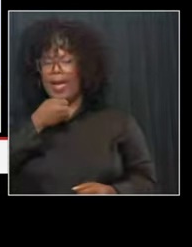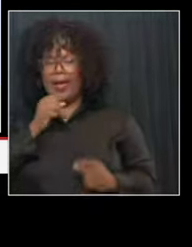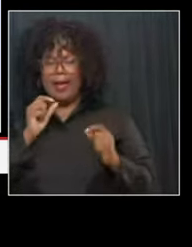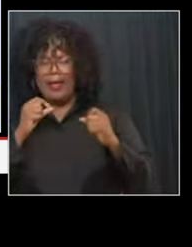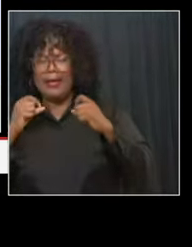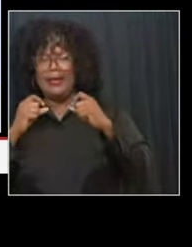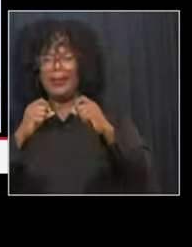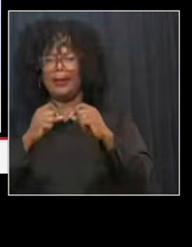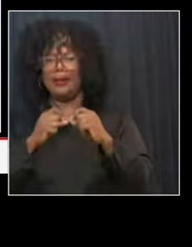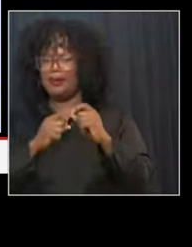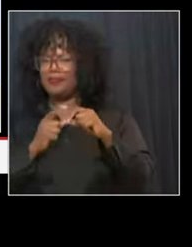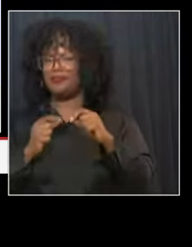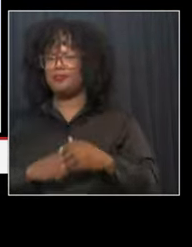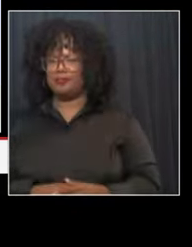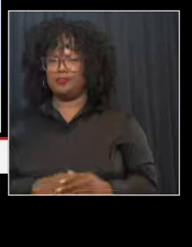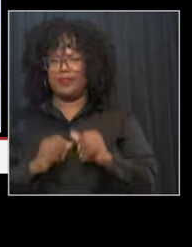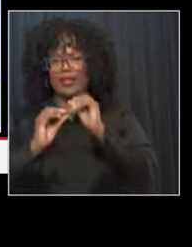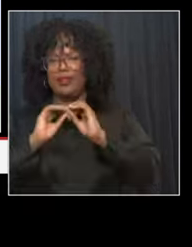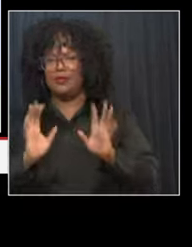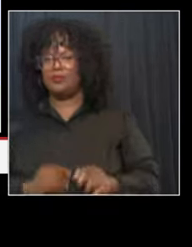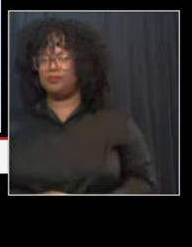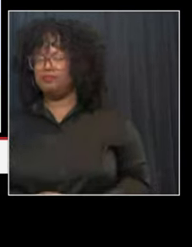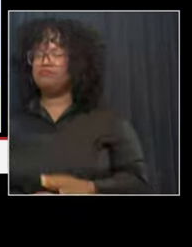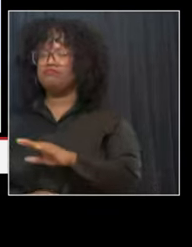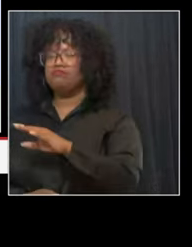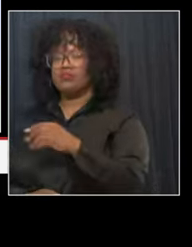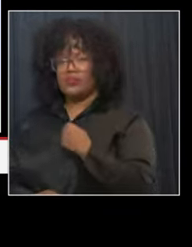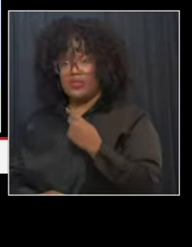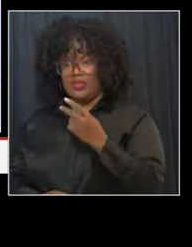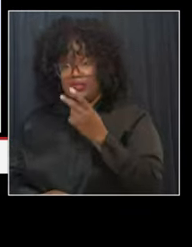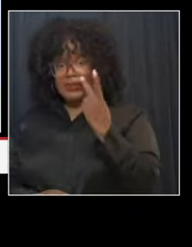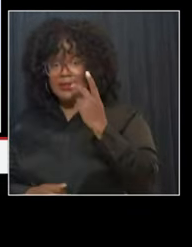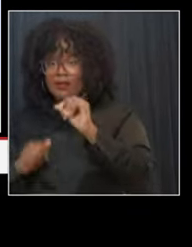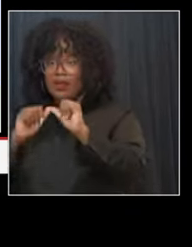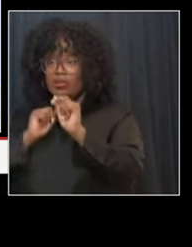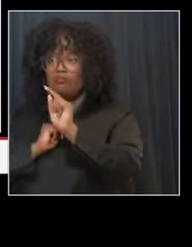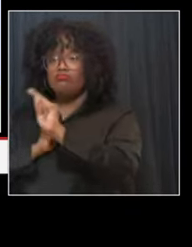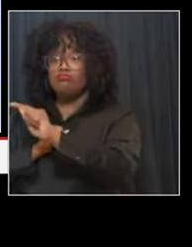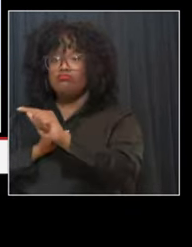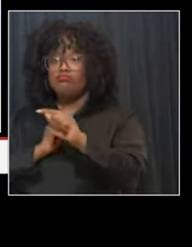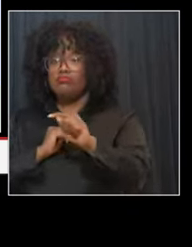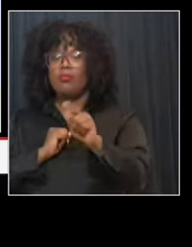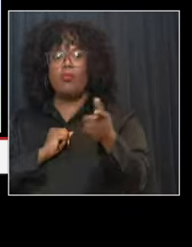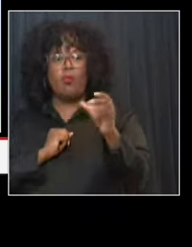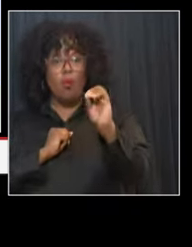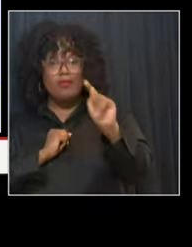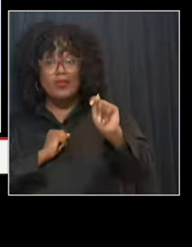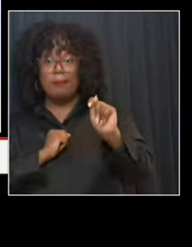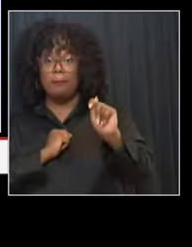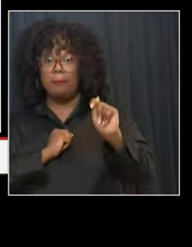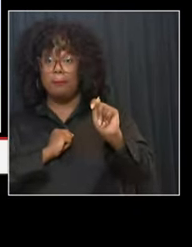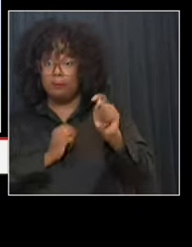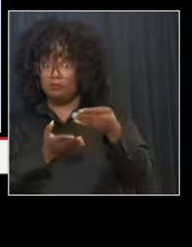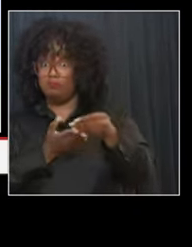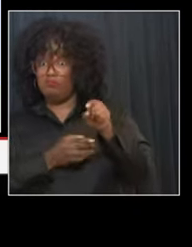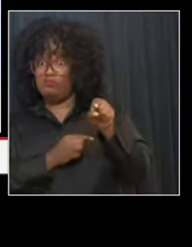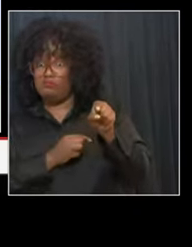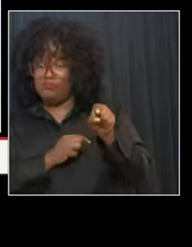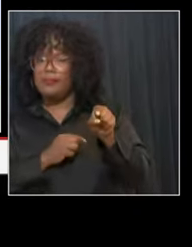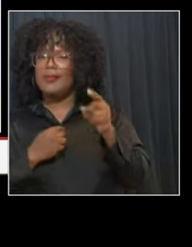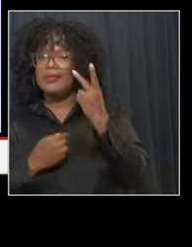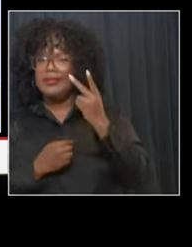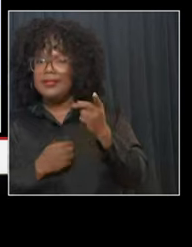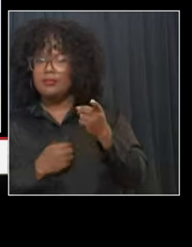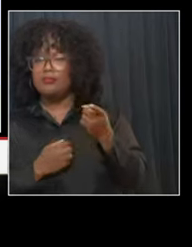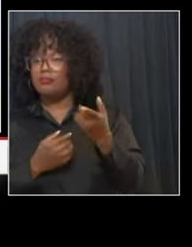A number of agencies who use overtime that some people wouldn't even think of, like the Department of Human Services, and then there's some others,